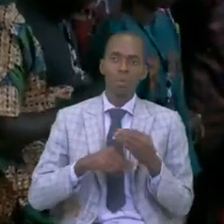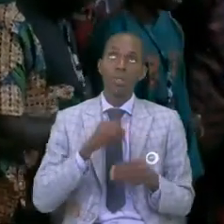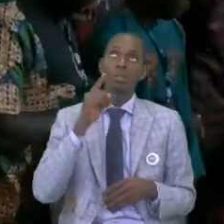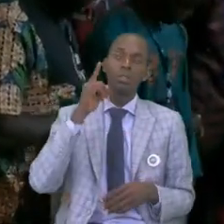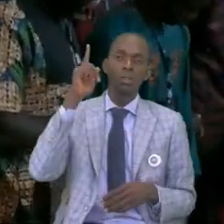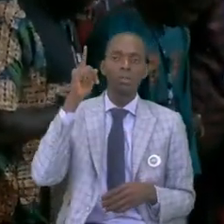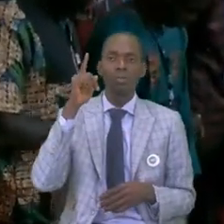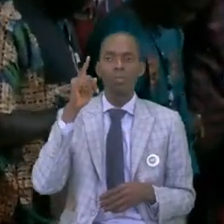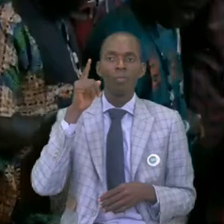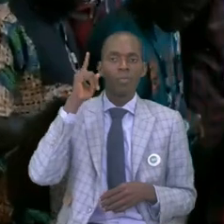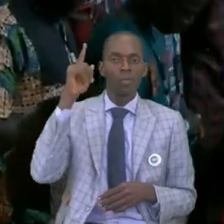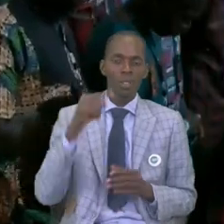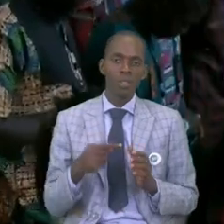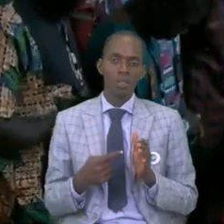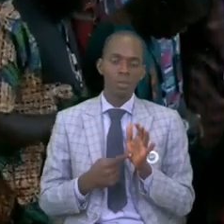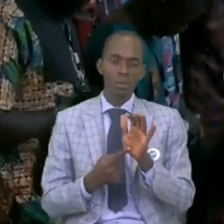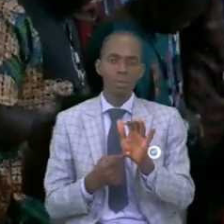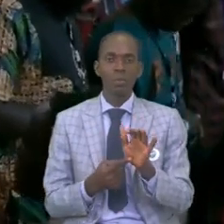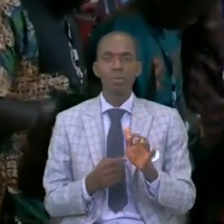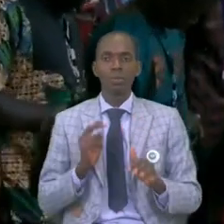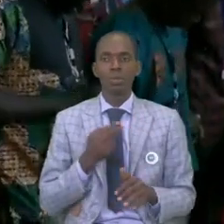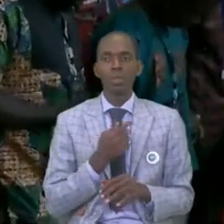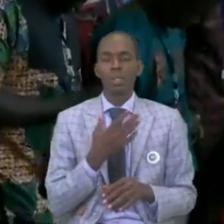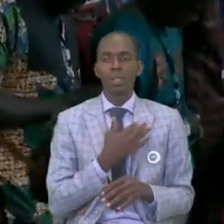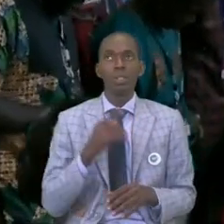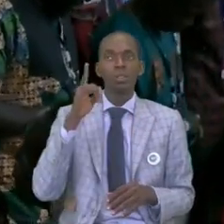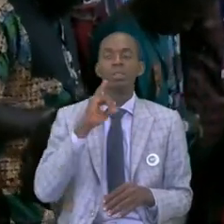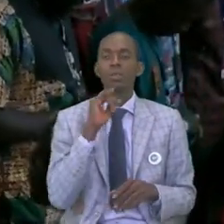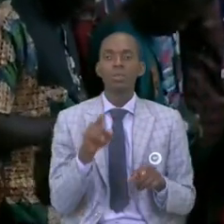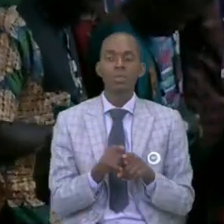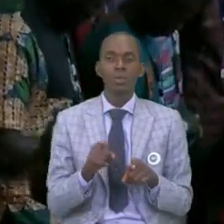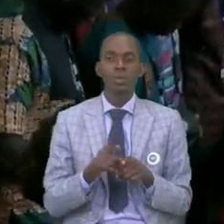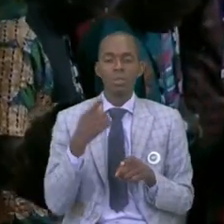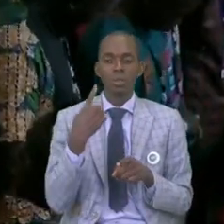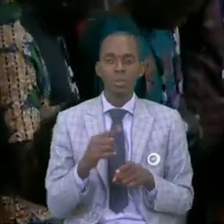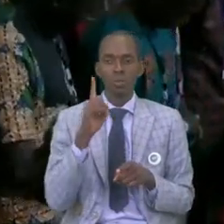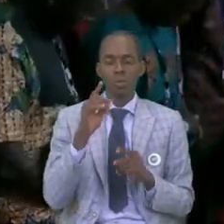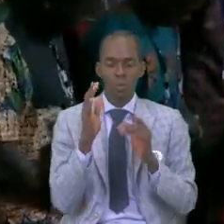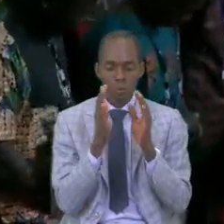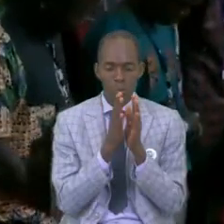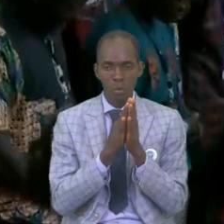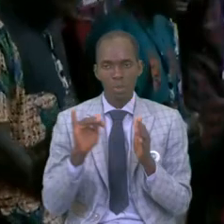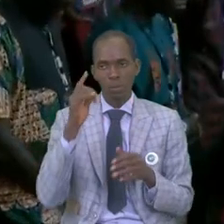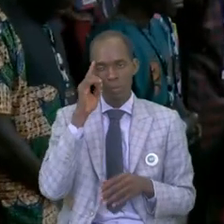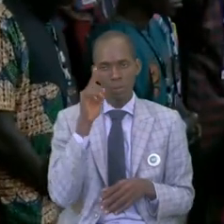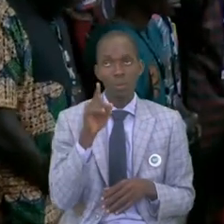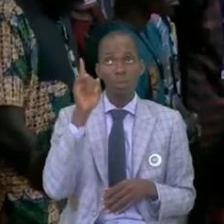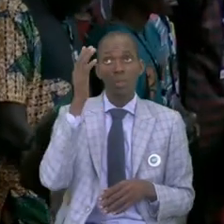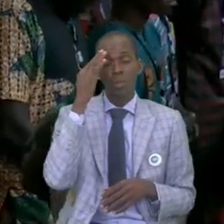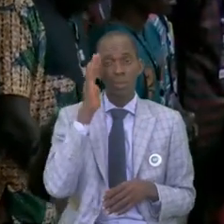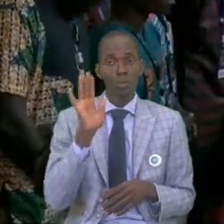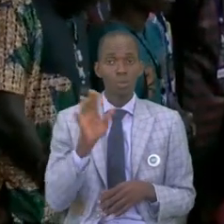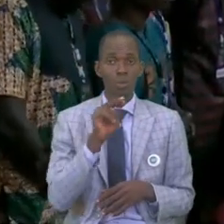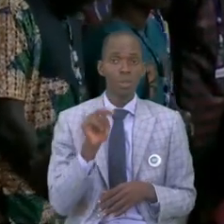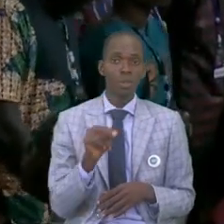The expositor, and he is the intercessor, is praying for you. He knows your need. He